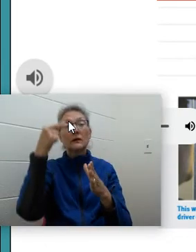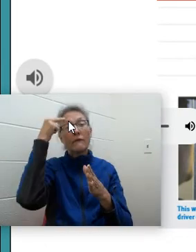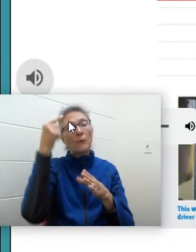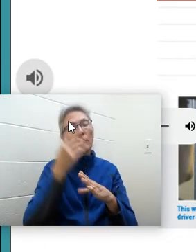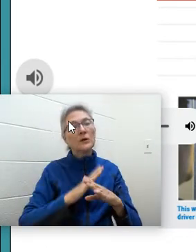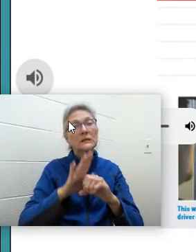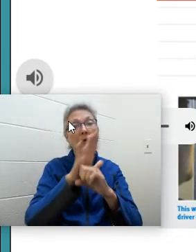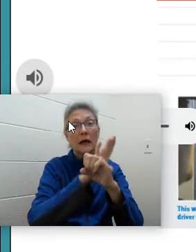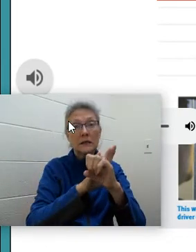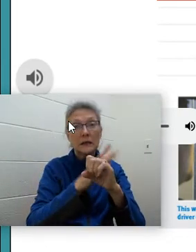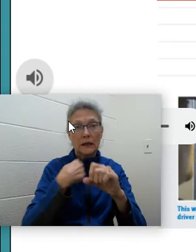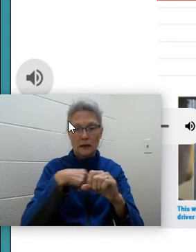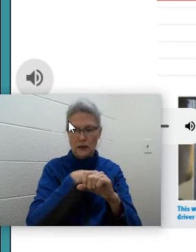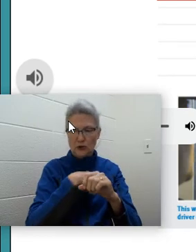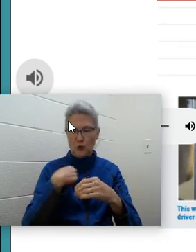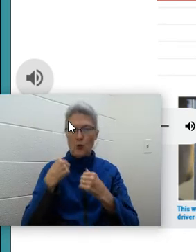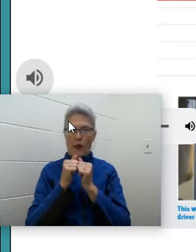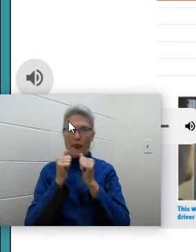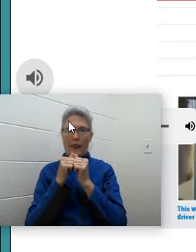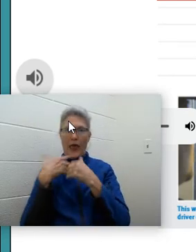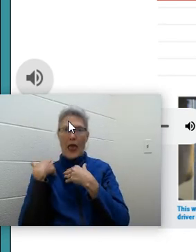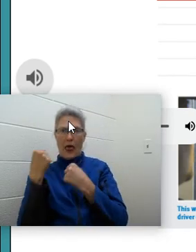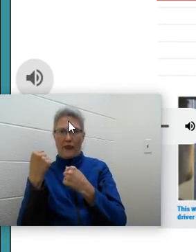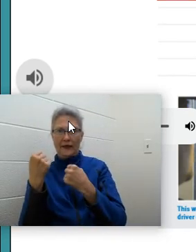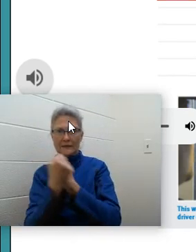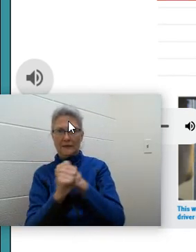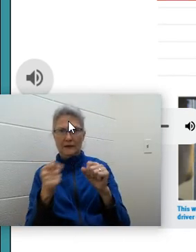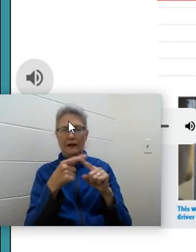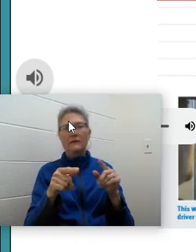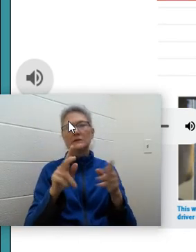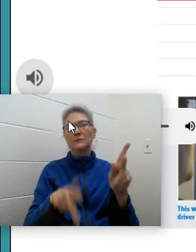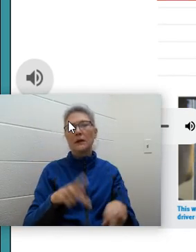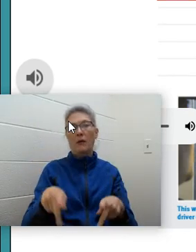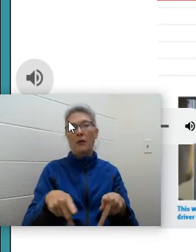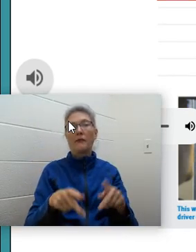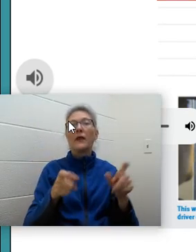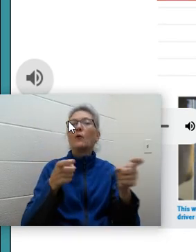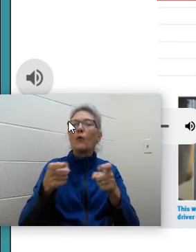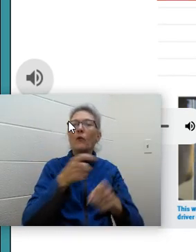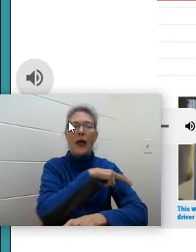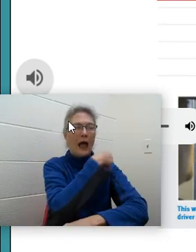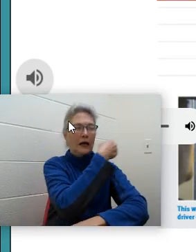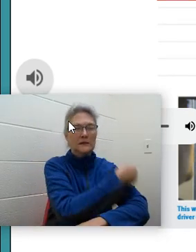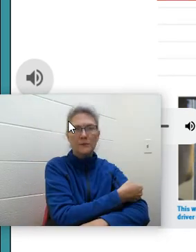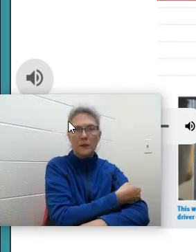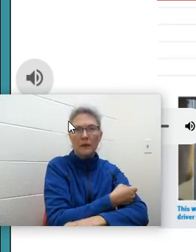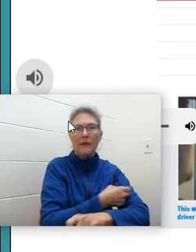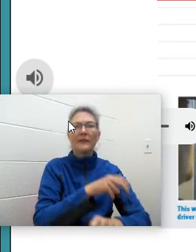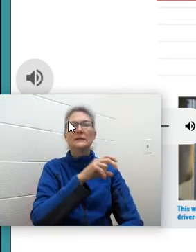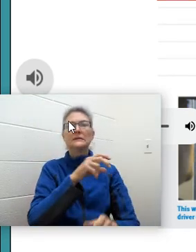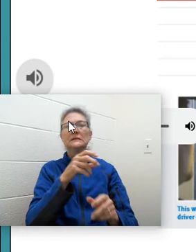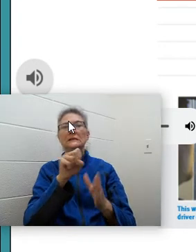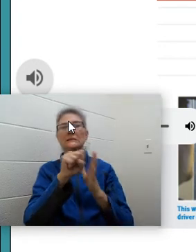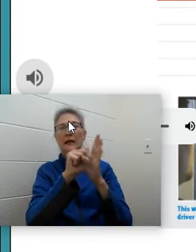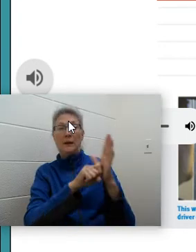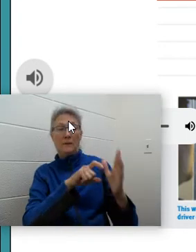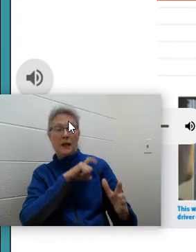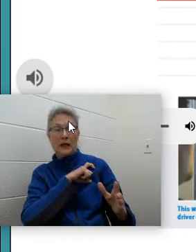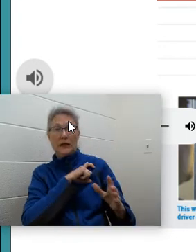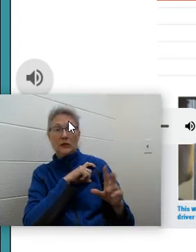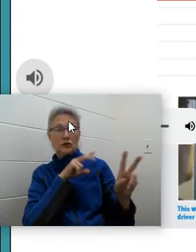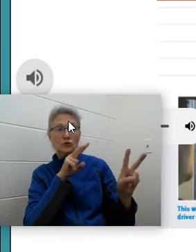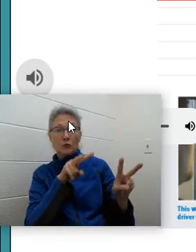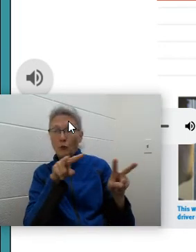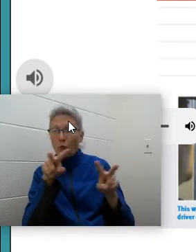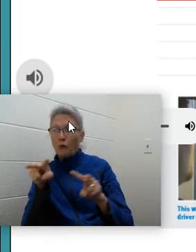safety of its citizens. They run the hospitals, the state police patrol the highways to make sure